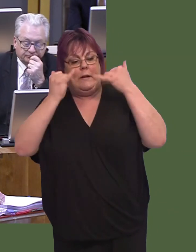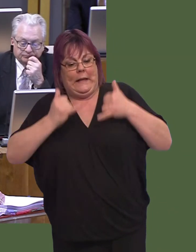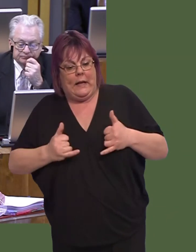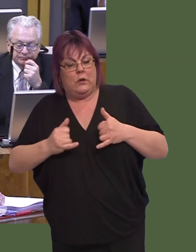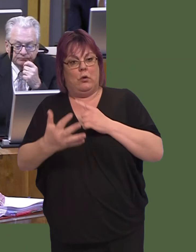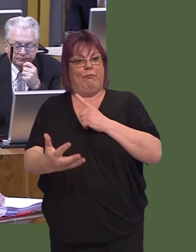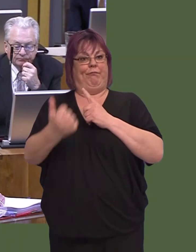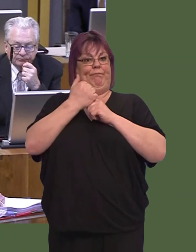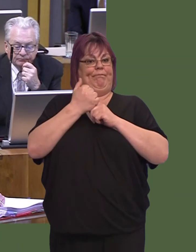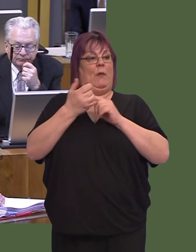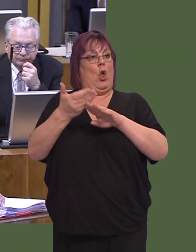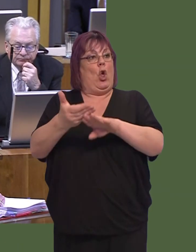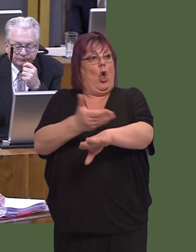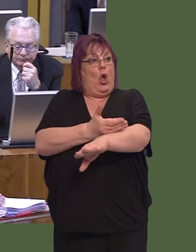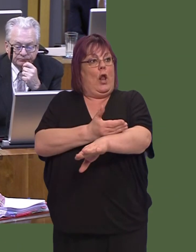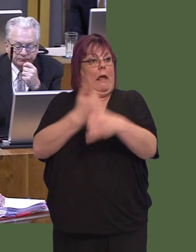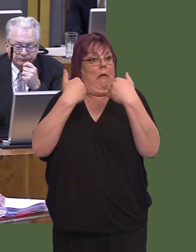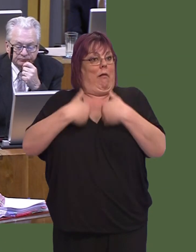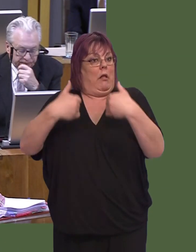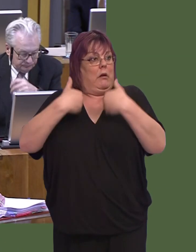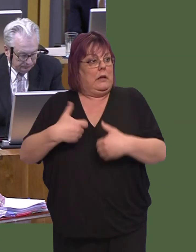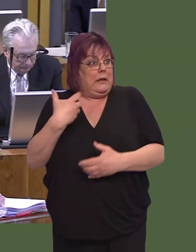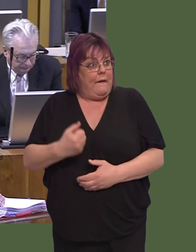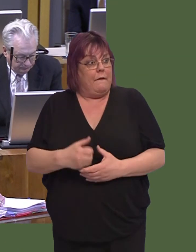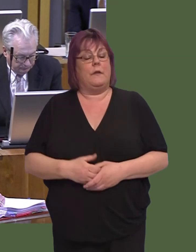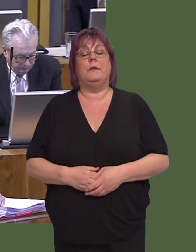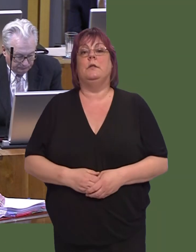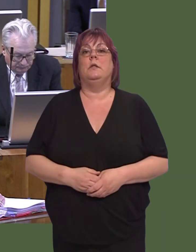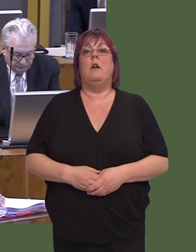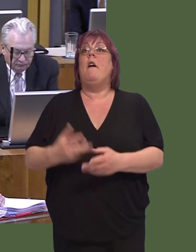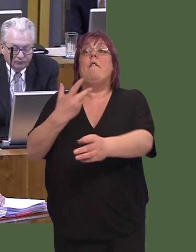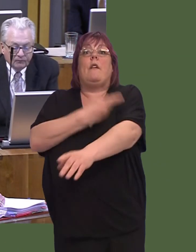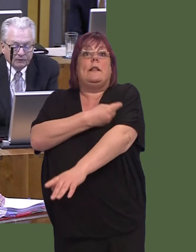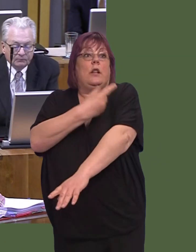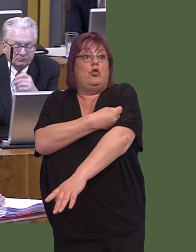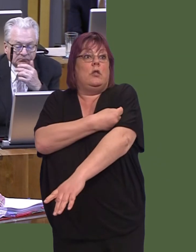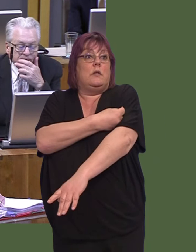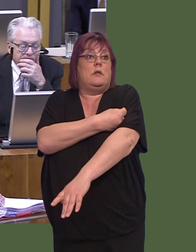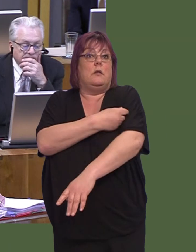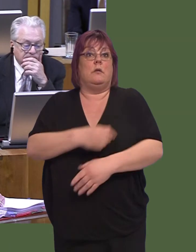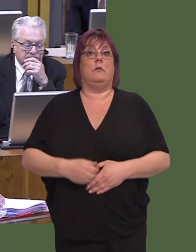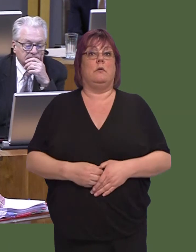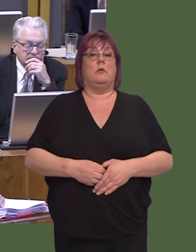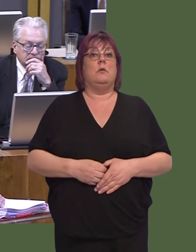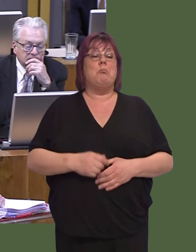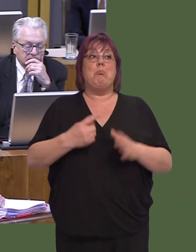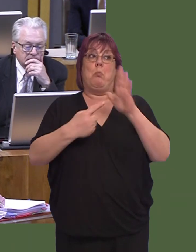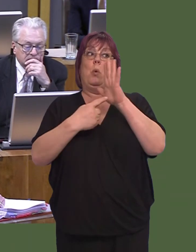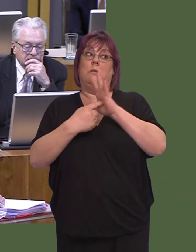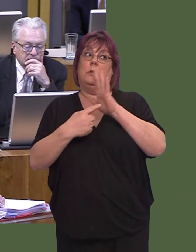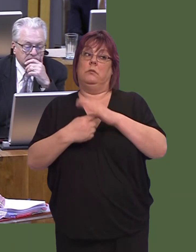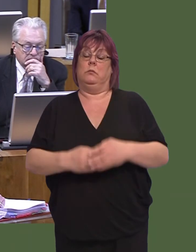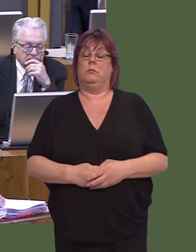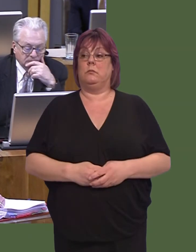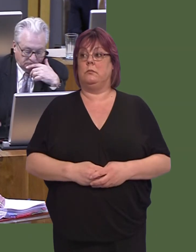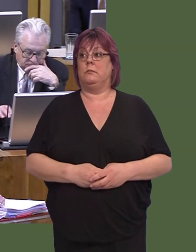the early stages of serious illnesses. Vaccination, childhood immunisation, that's hugely